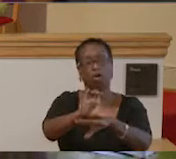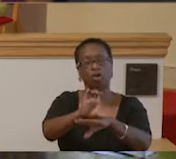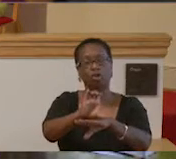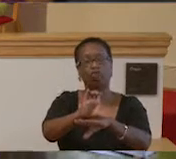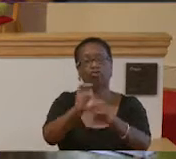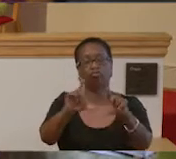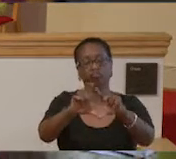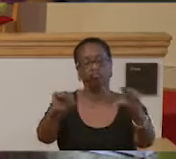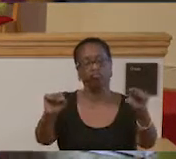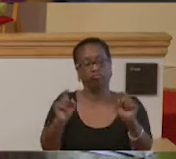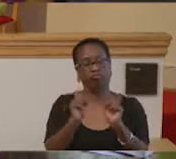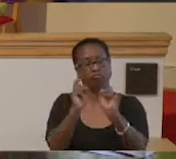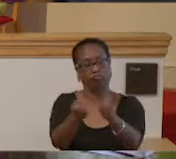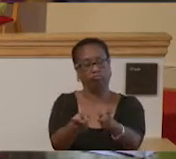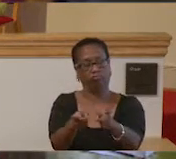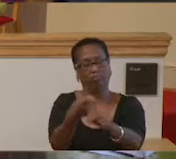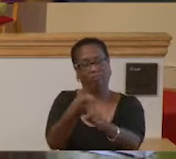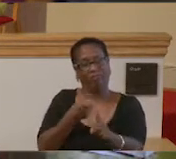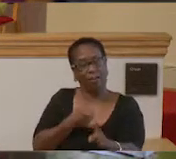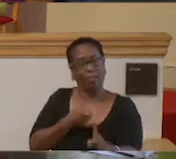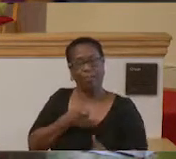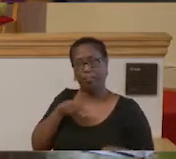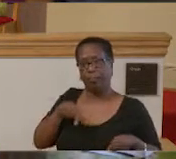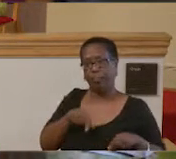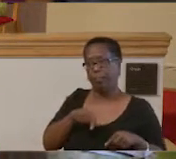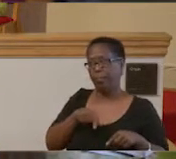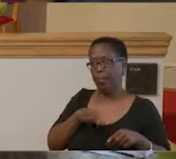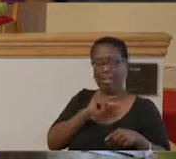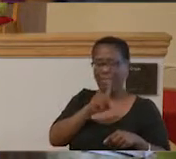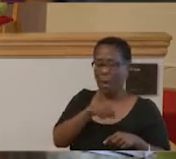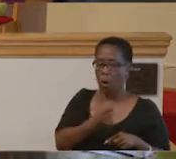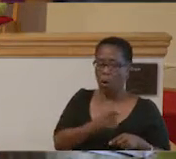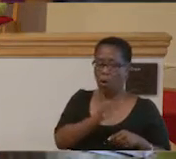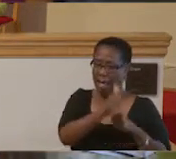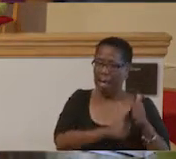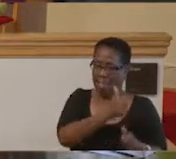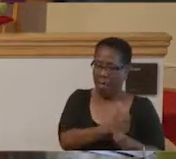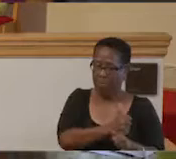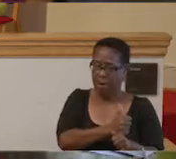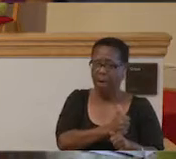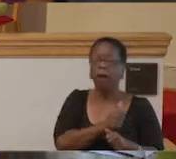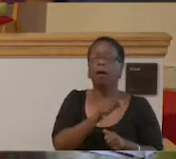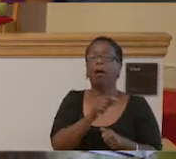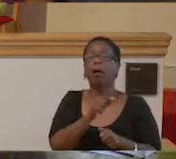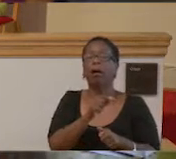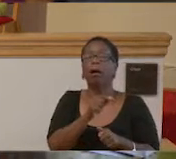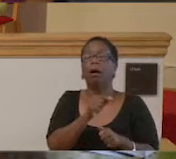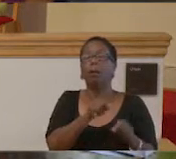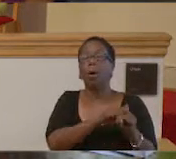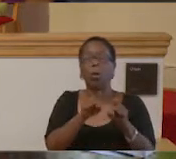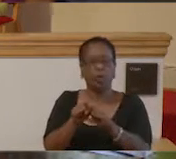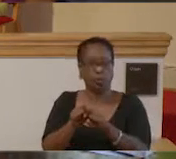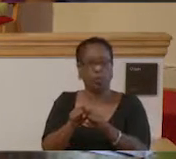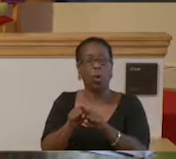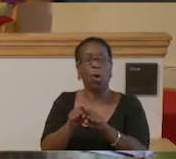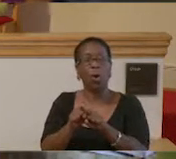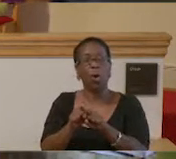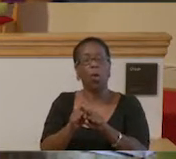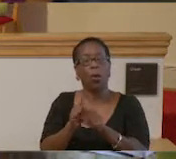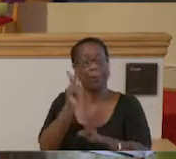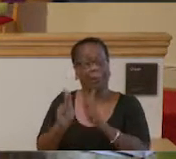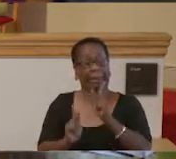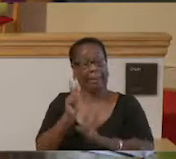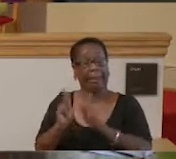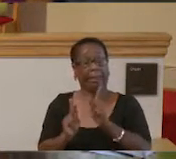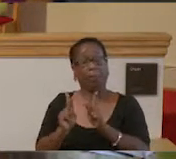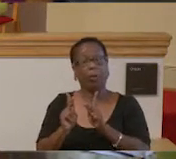a contribution from the not just the alumni, the graduating alumni, but also people